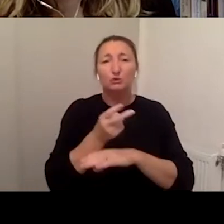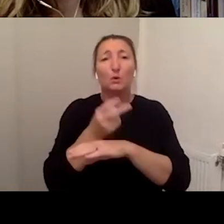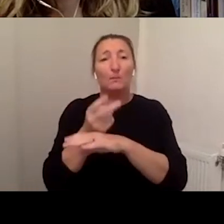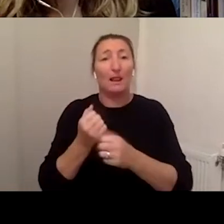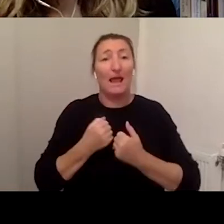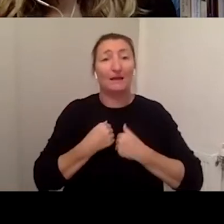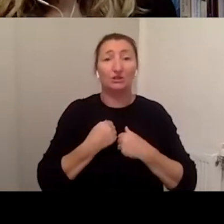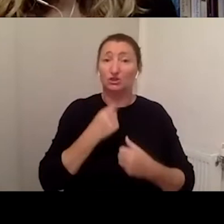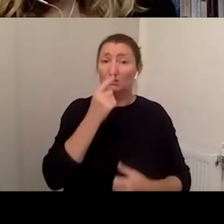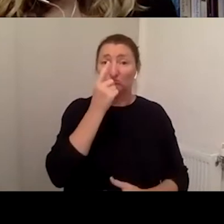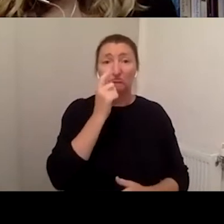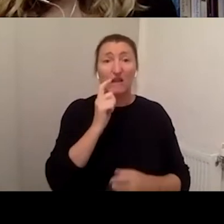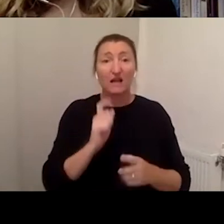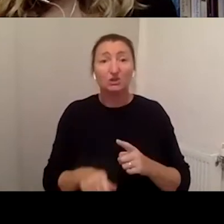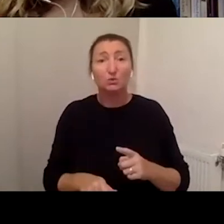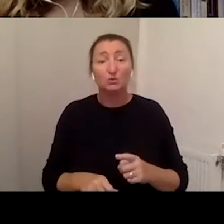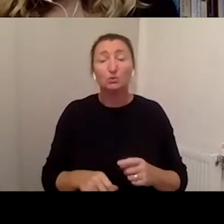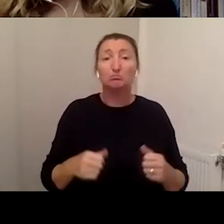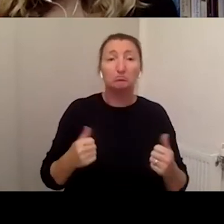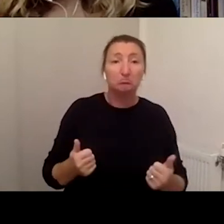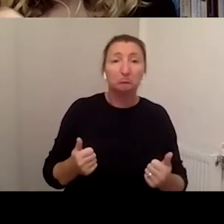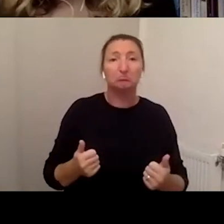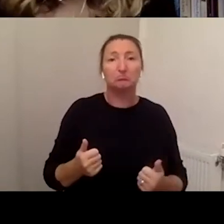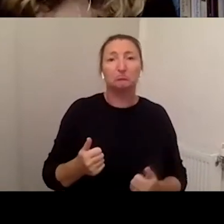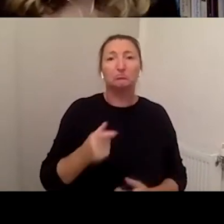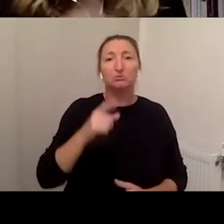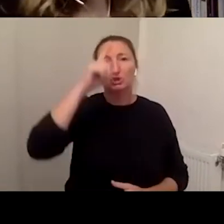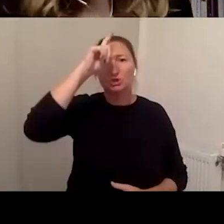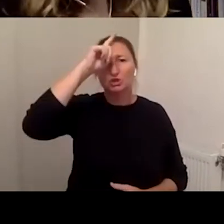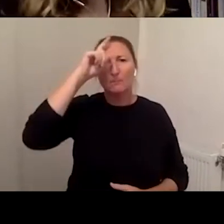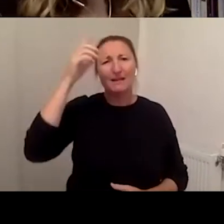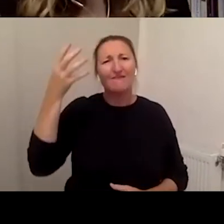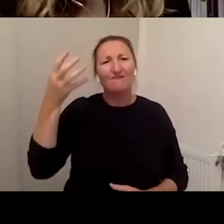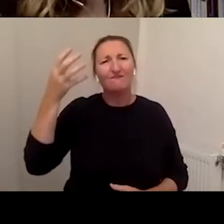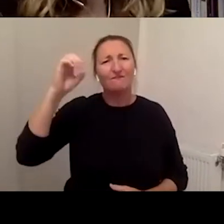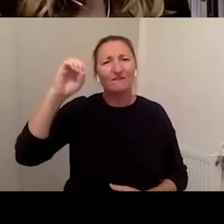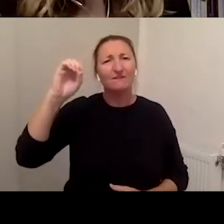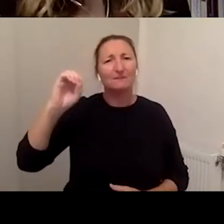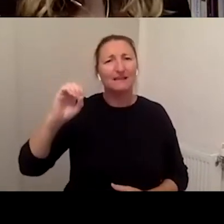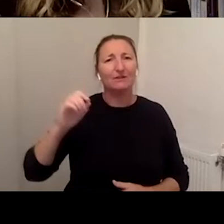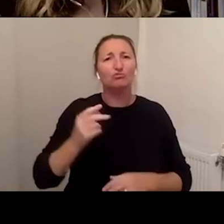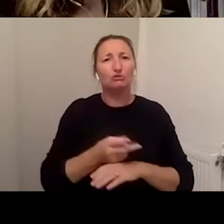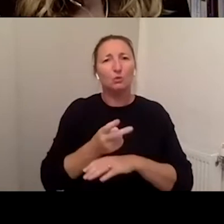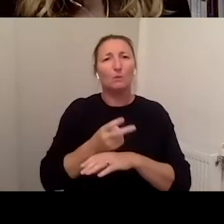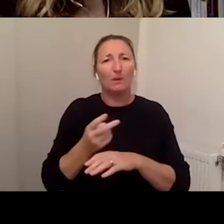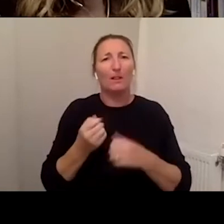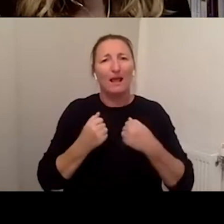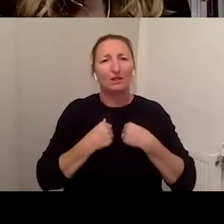You up to what we've done now. Germany now has 50% renewables, very similar to the UK, and